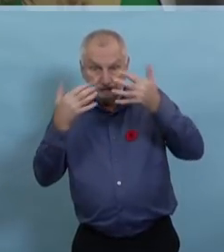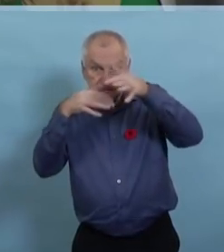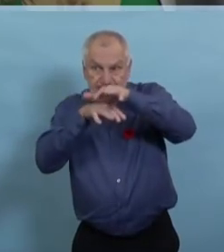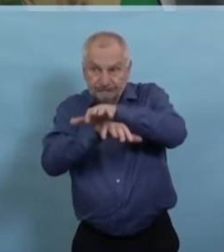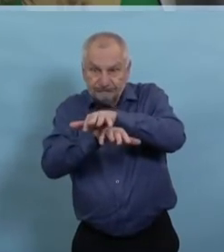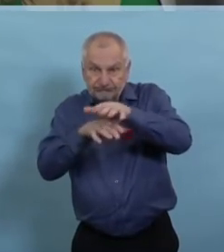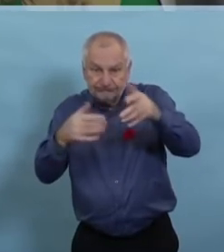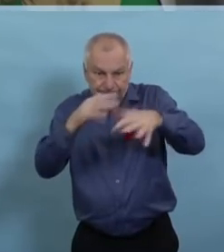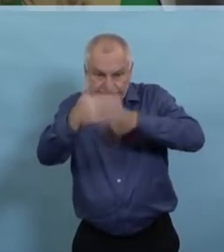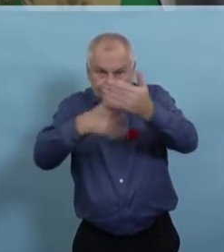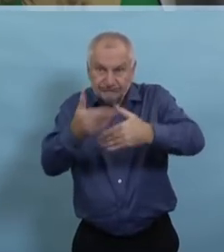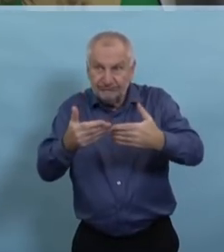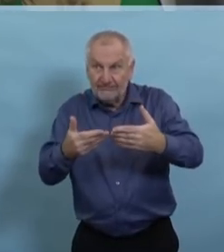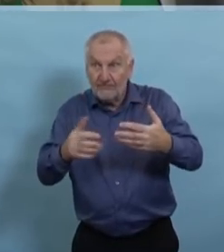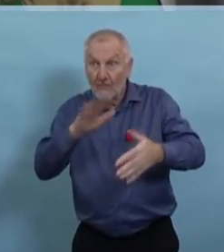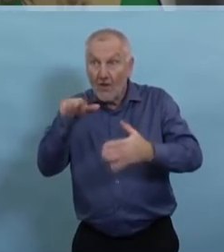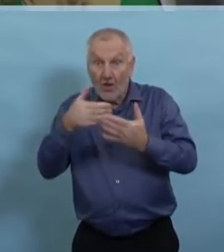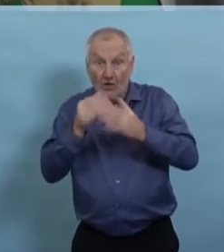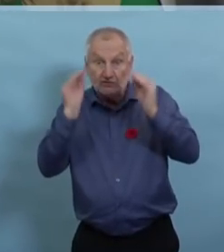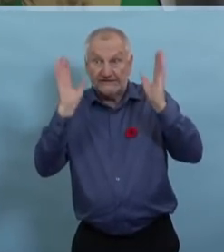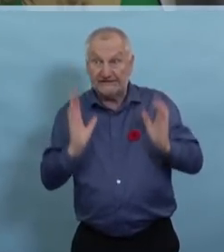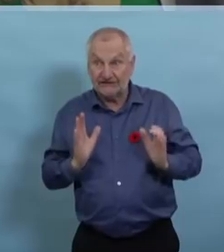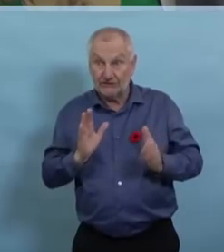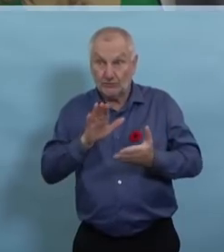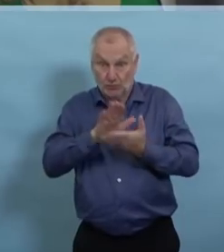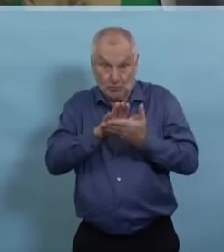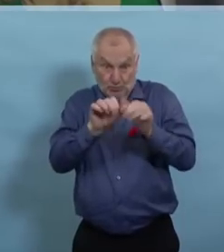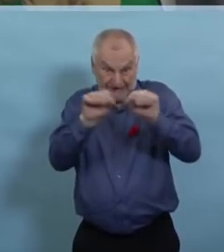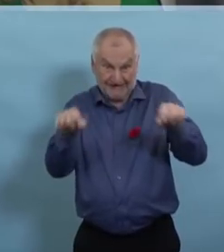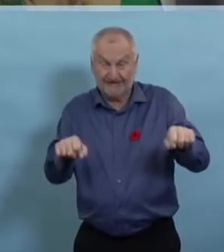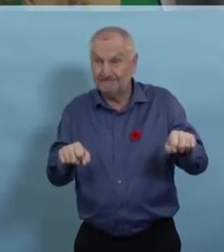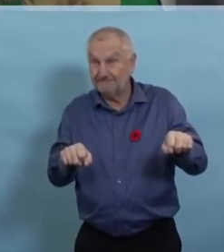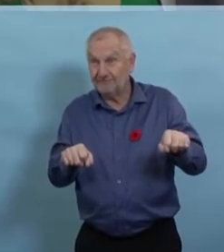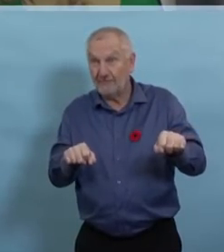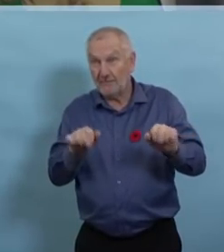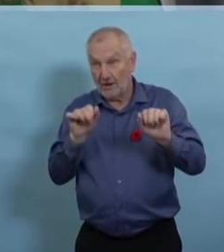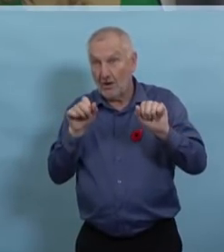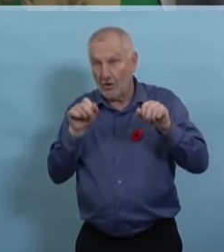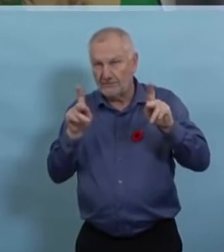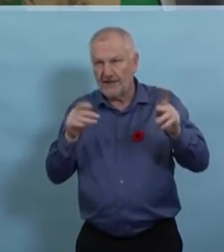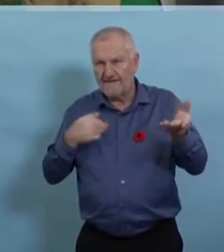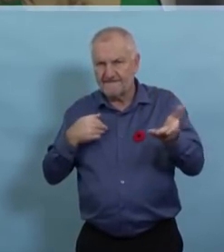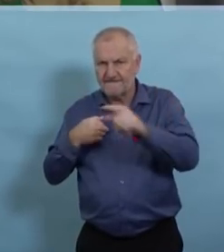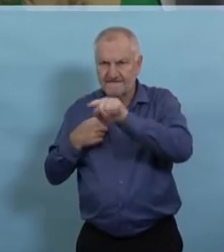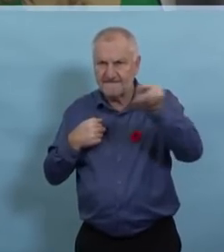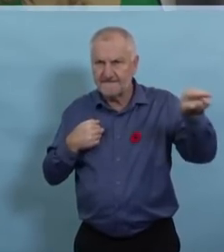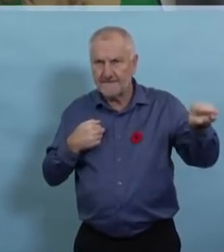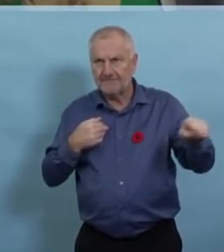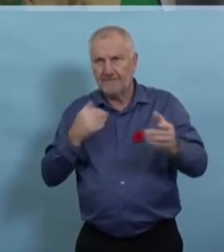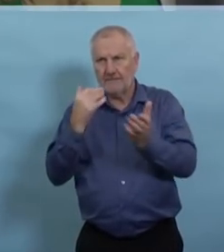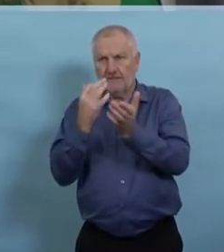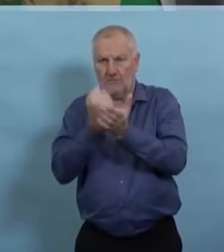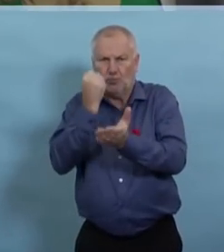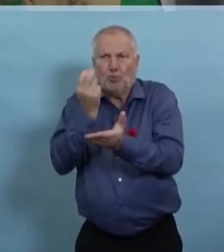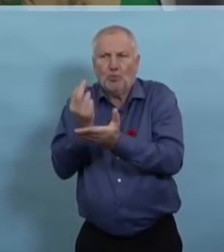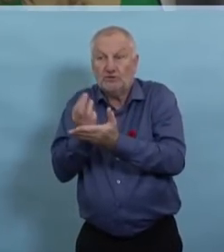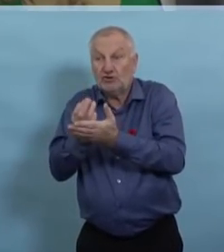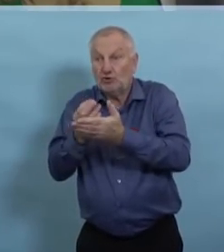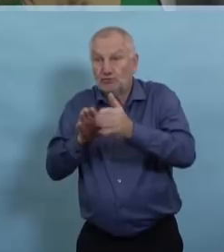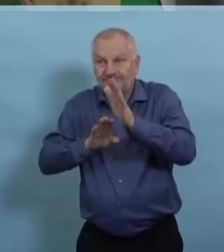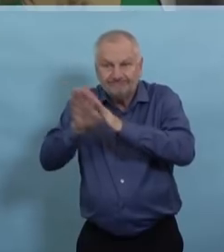the school system will have the opportunity to, access the resources that are developed by the remote